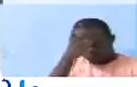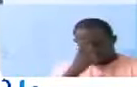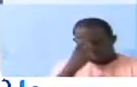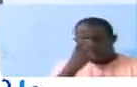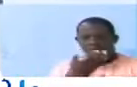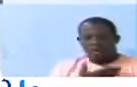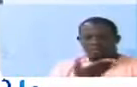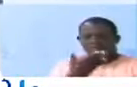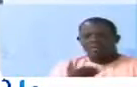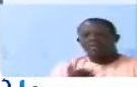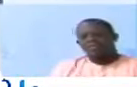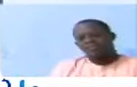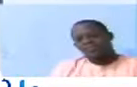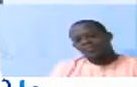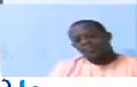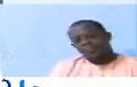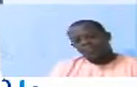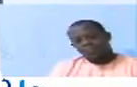displeasure.